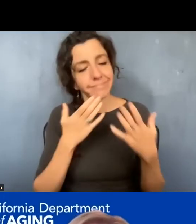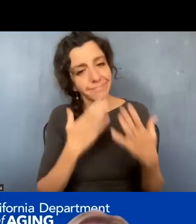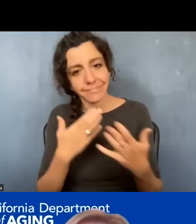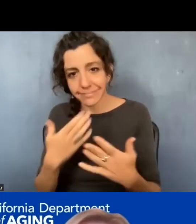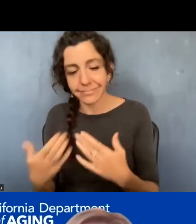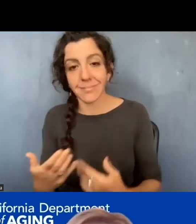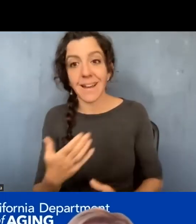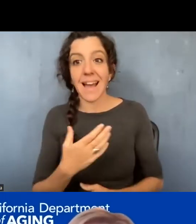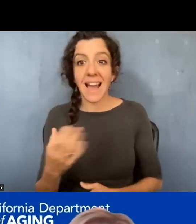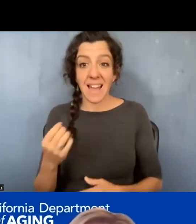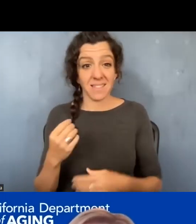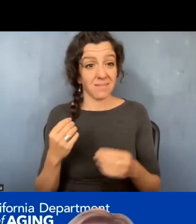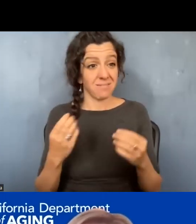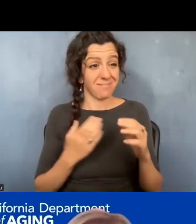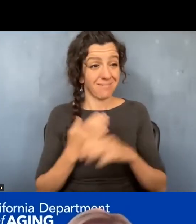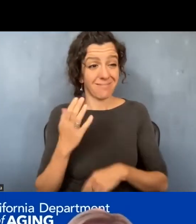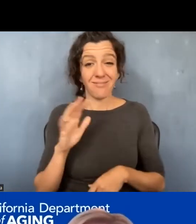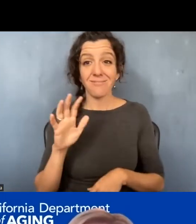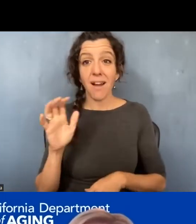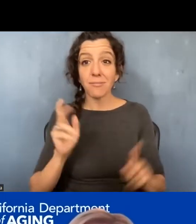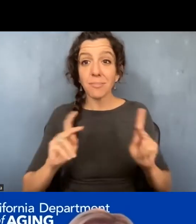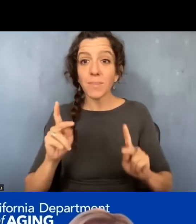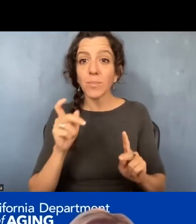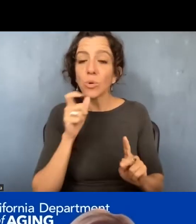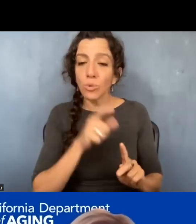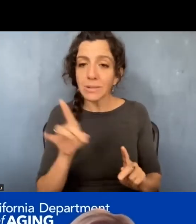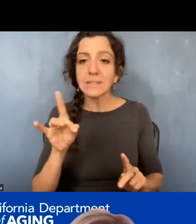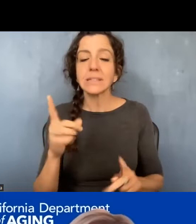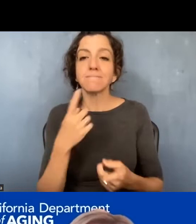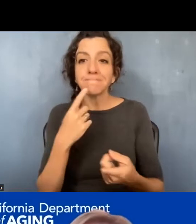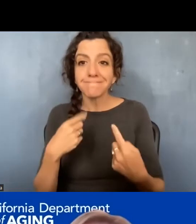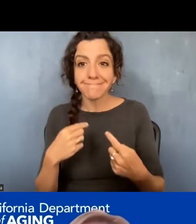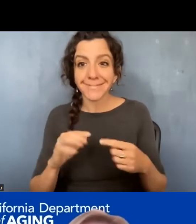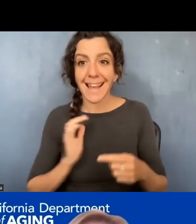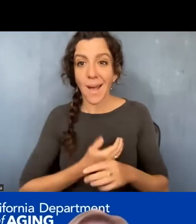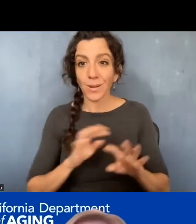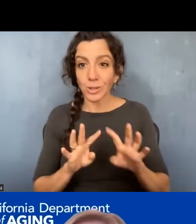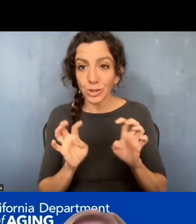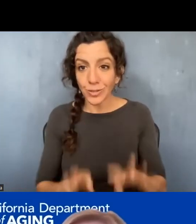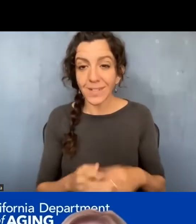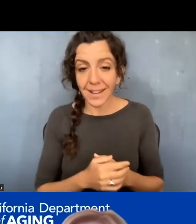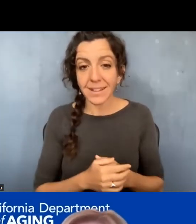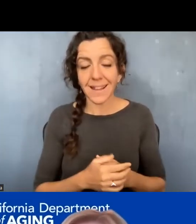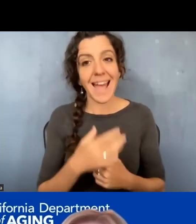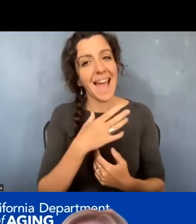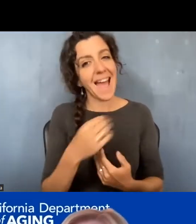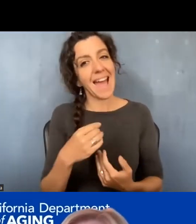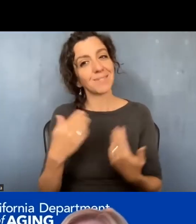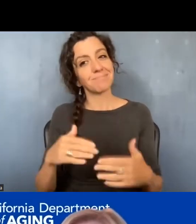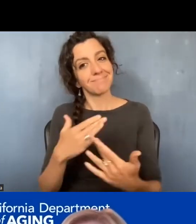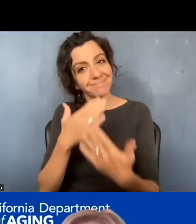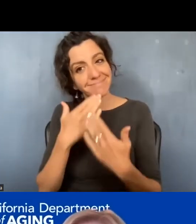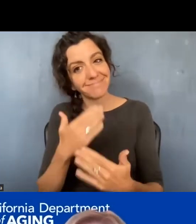to the more than 500 people who took the time to respond to the surveys. And a very special thanks to the